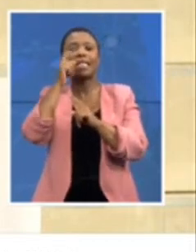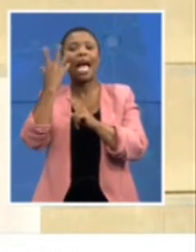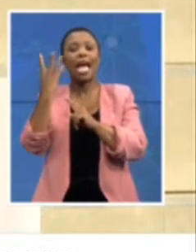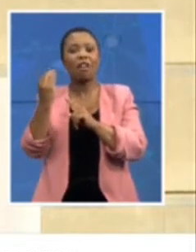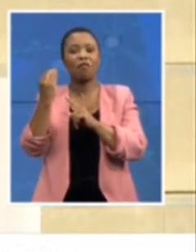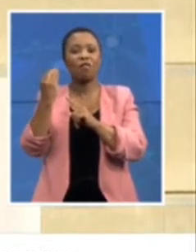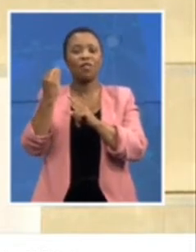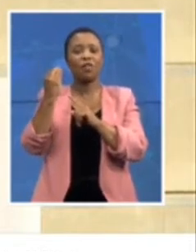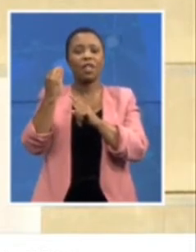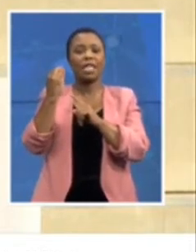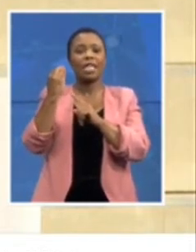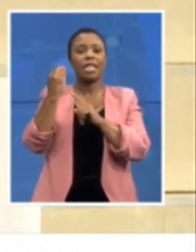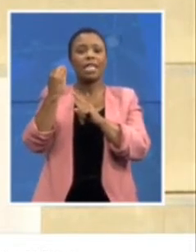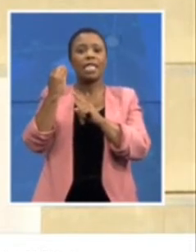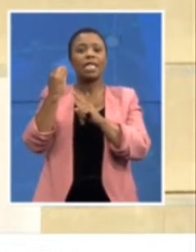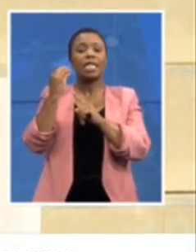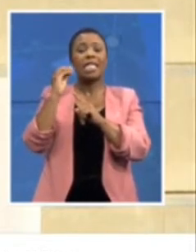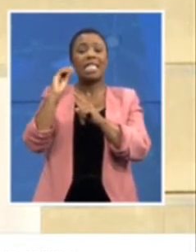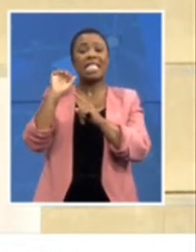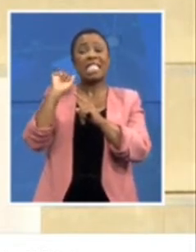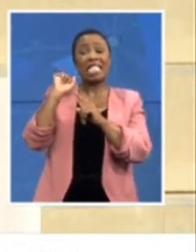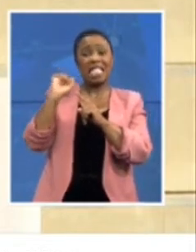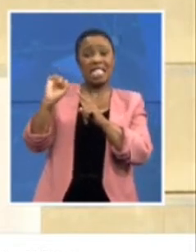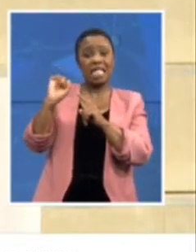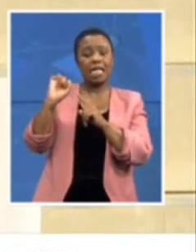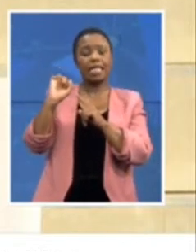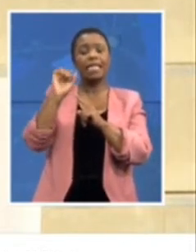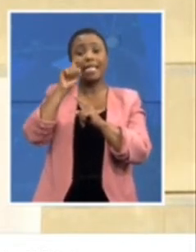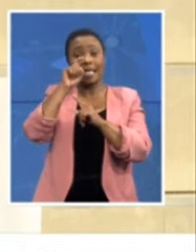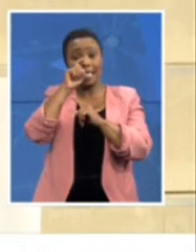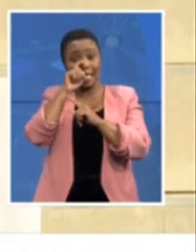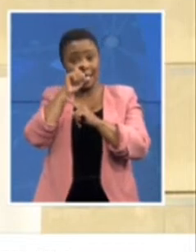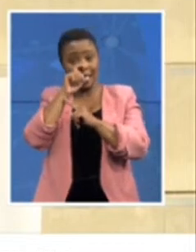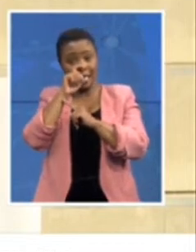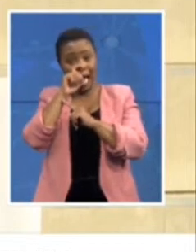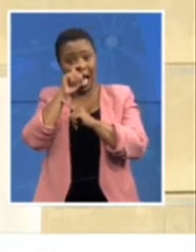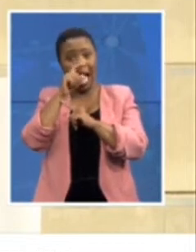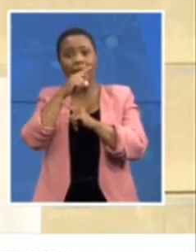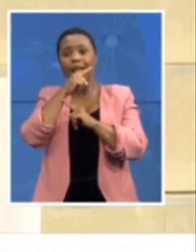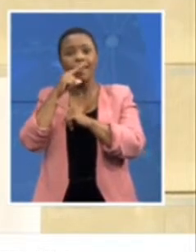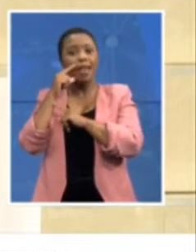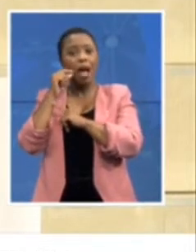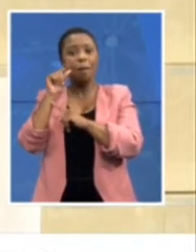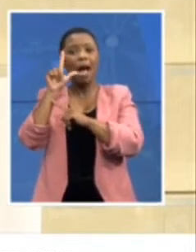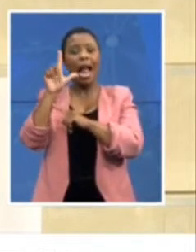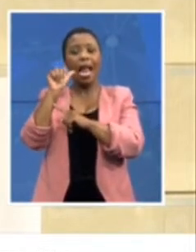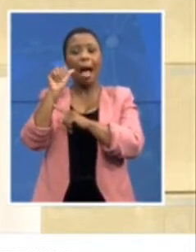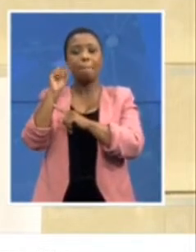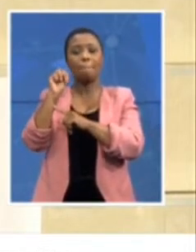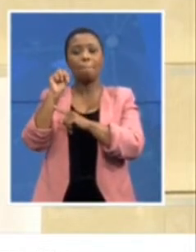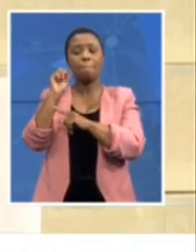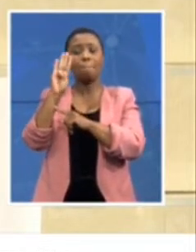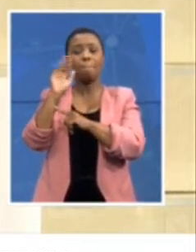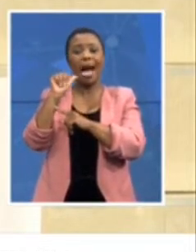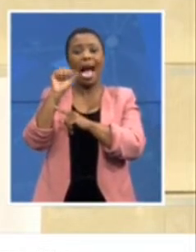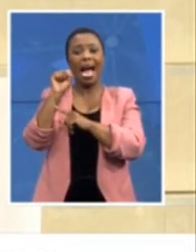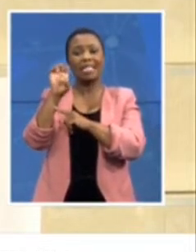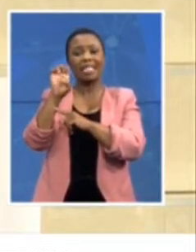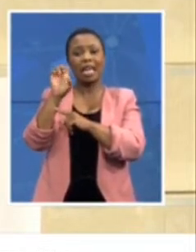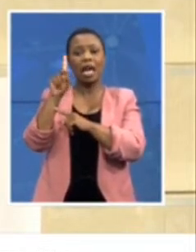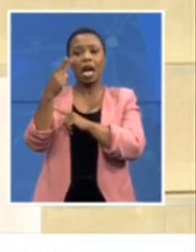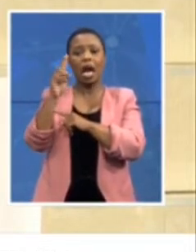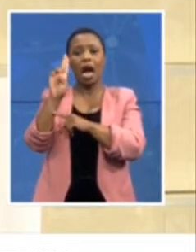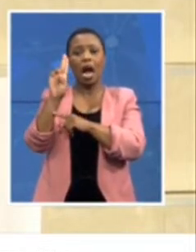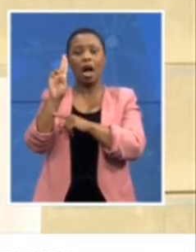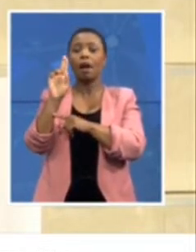His sister was called Lambase Kambule. Lambase Kambule married a one,